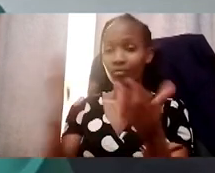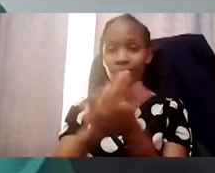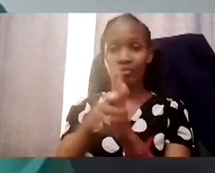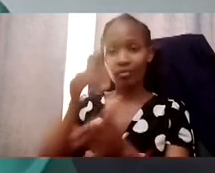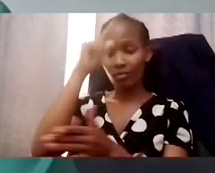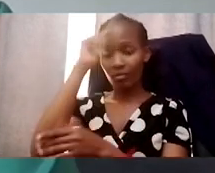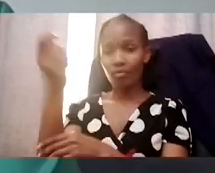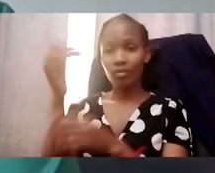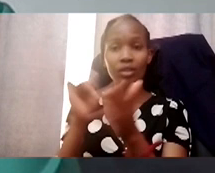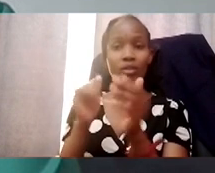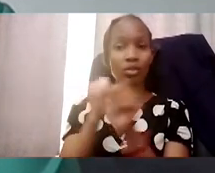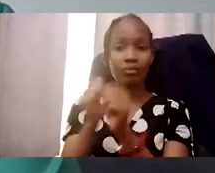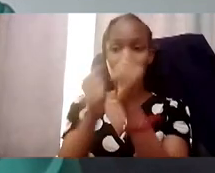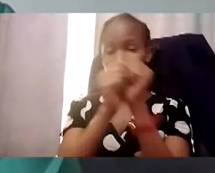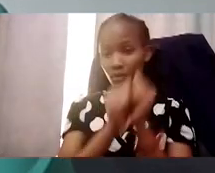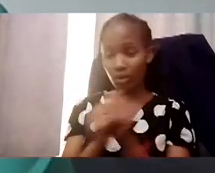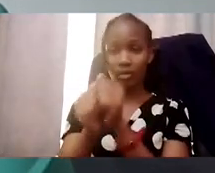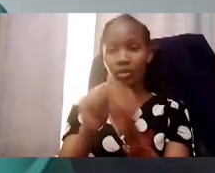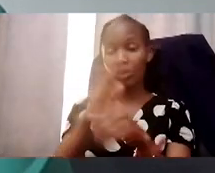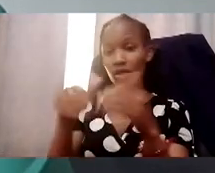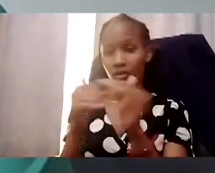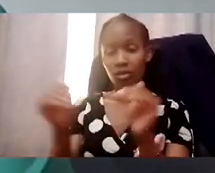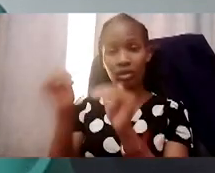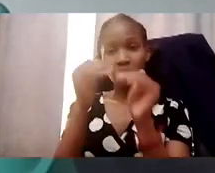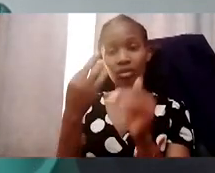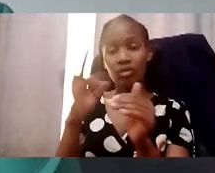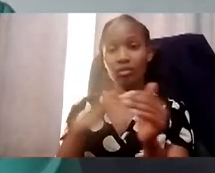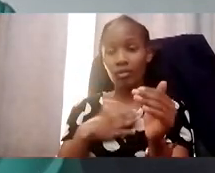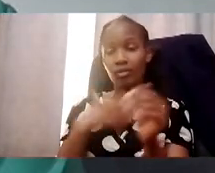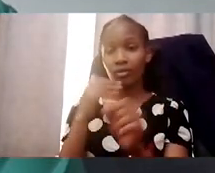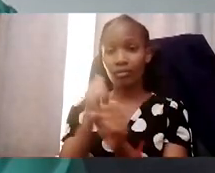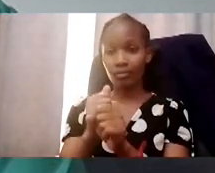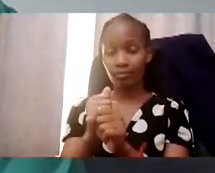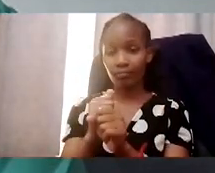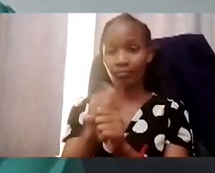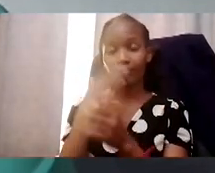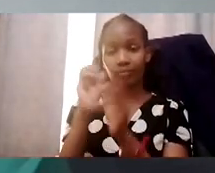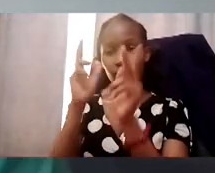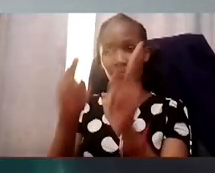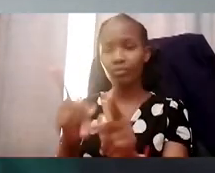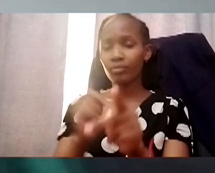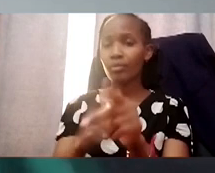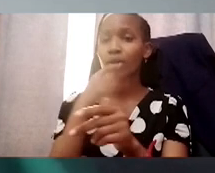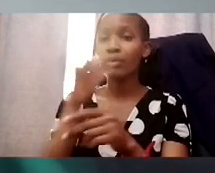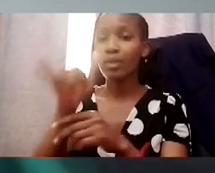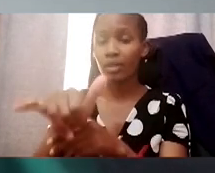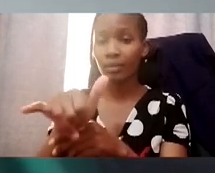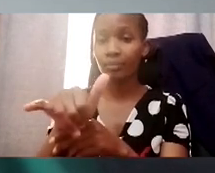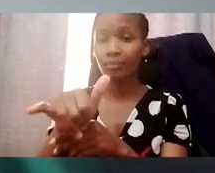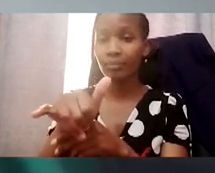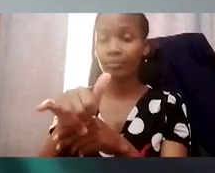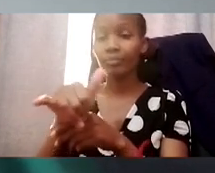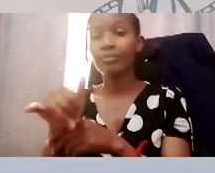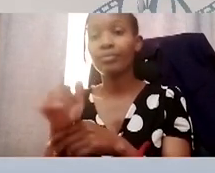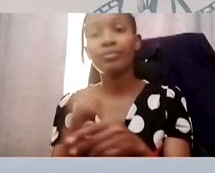with them at all levels of our implementation and interventions. Okay. When you mentioned the department in the